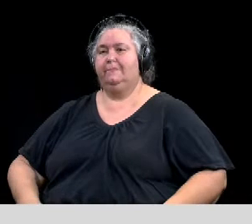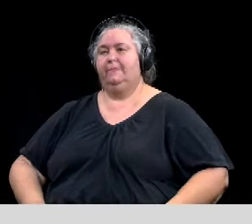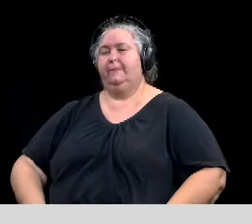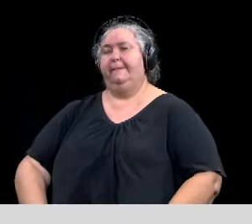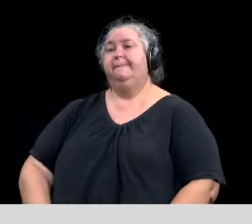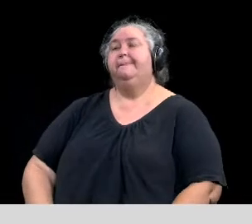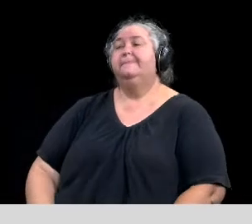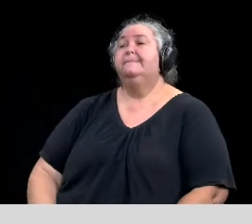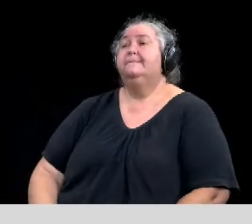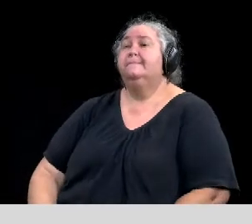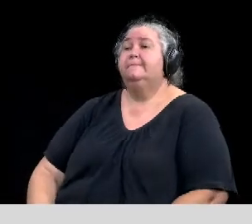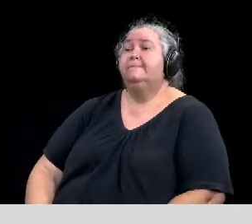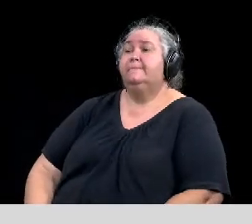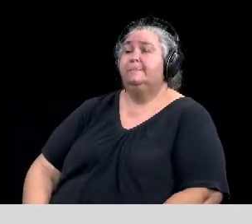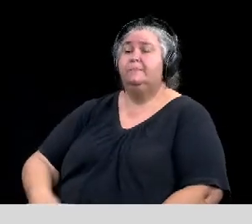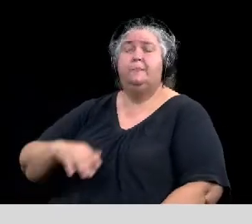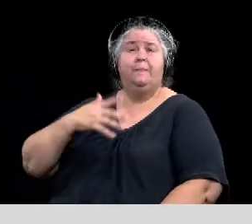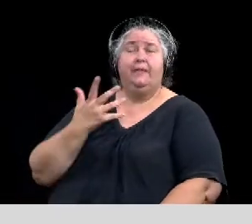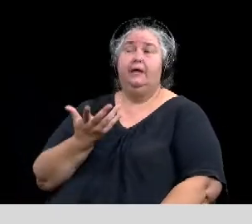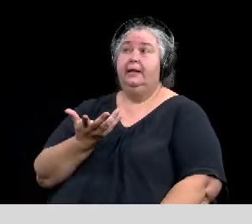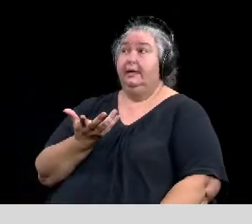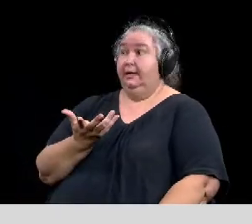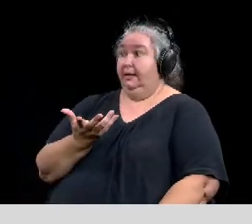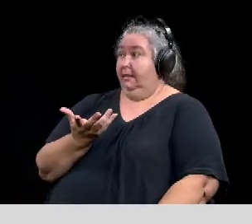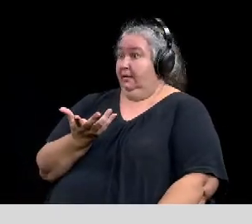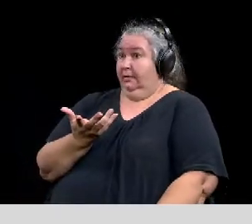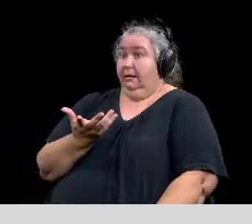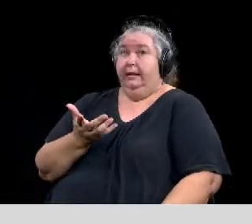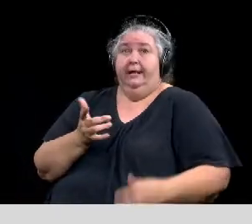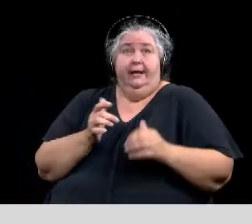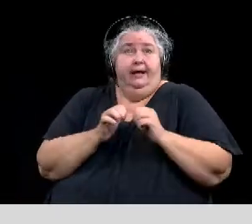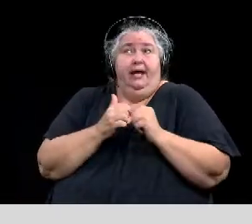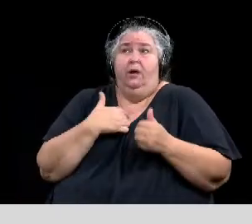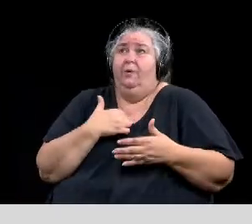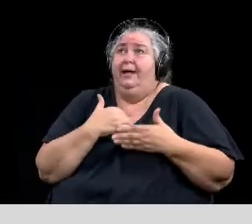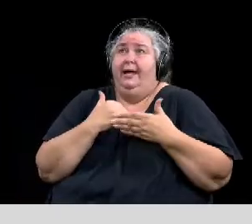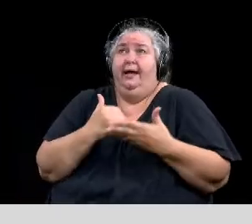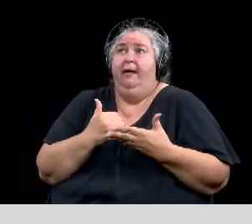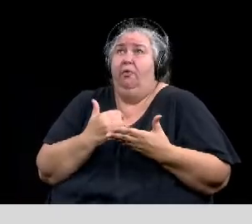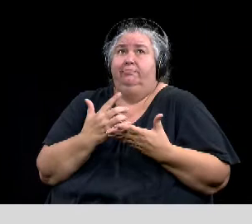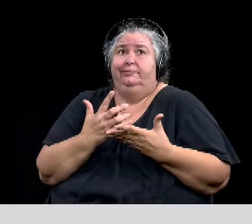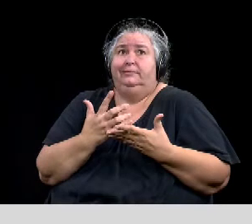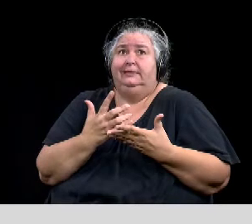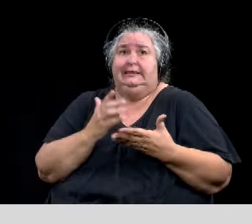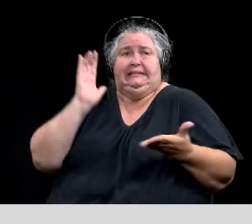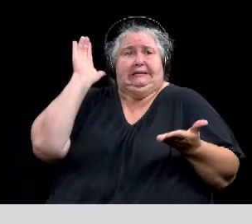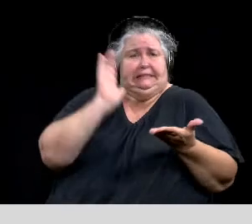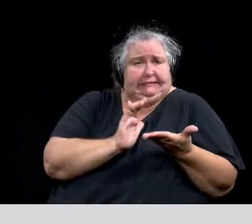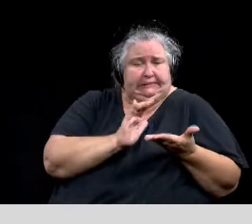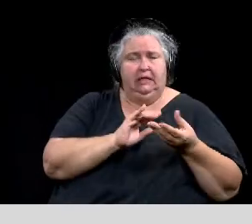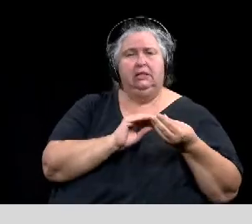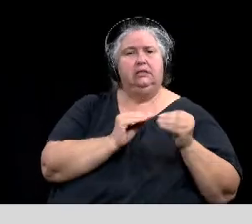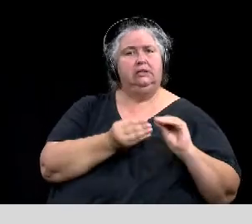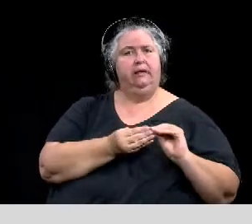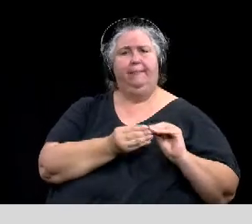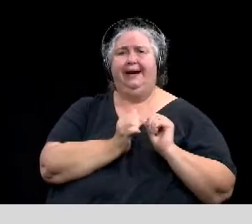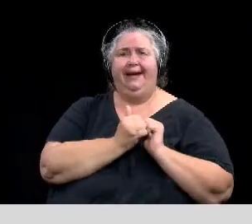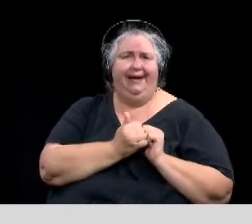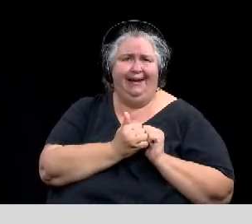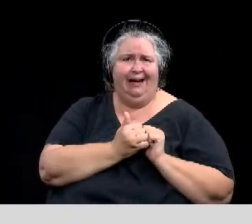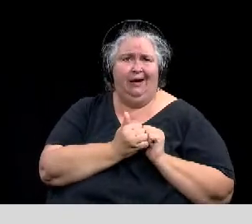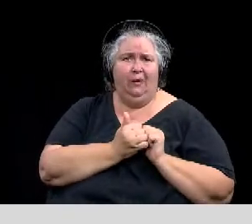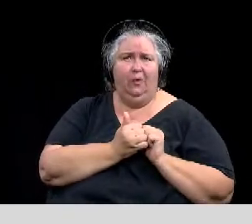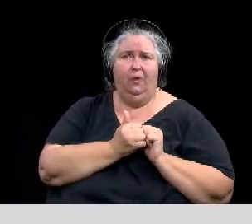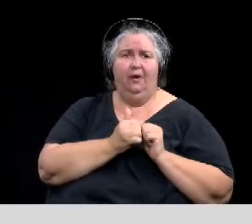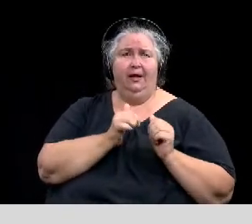So what can we do to help decrease the number of cases in this population that is seeing